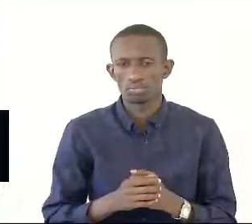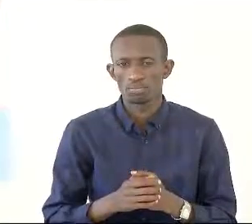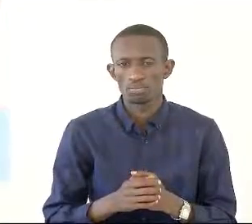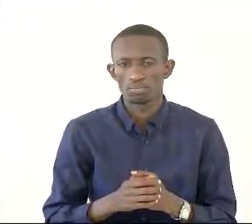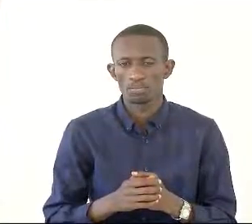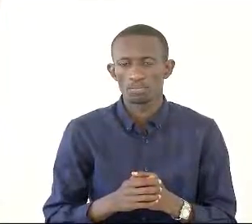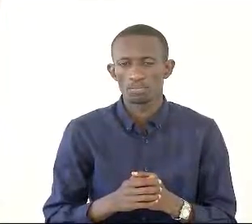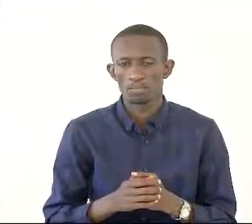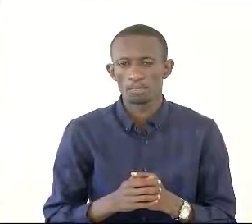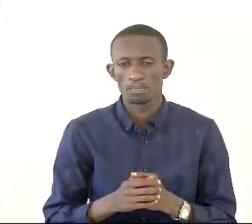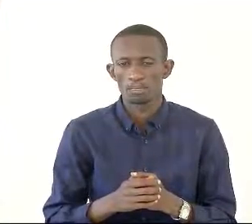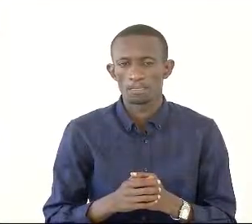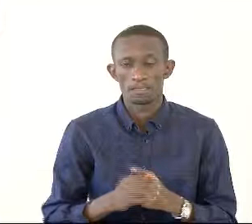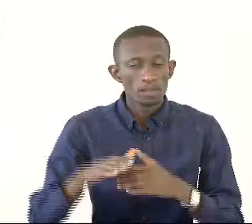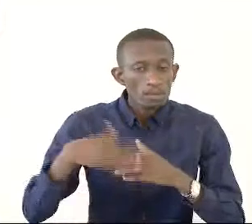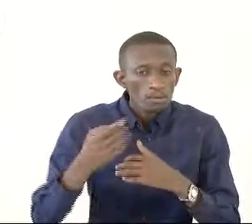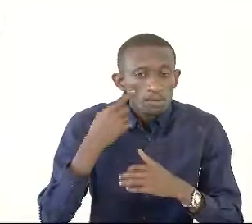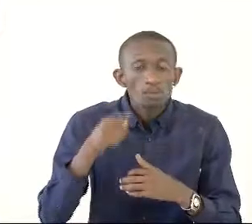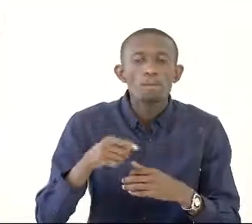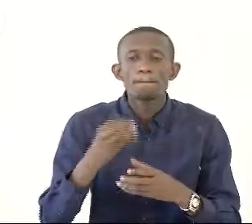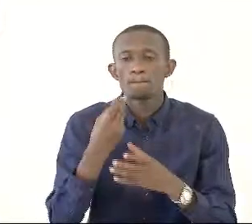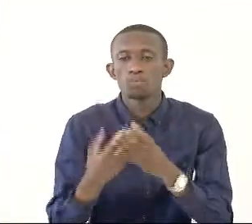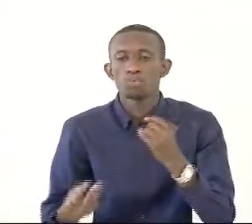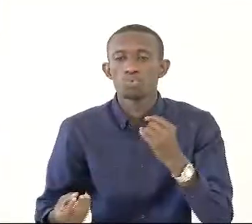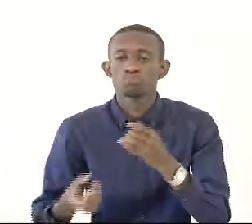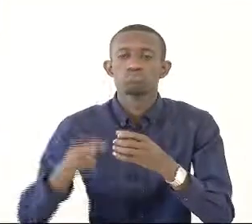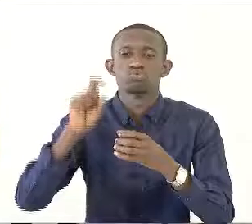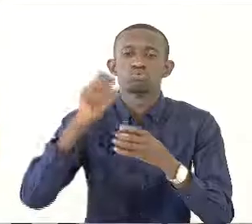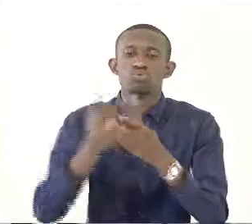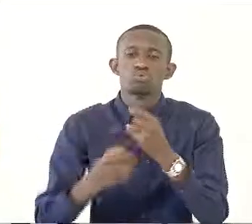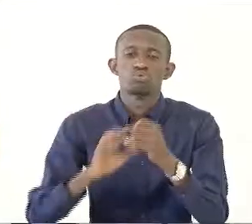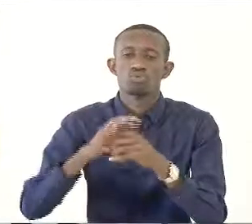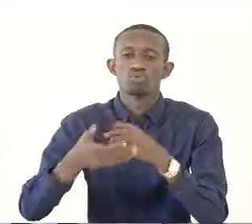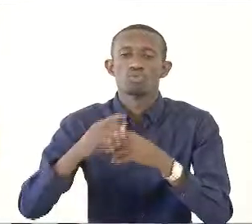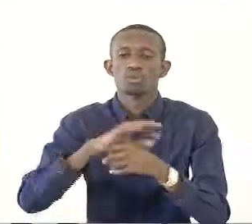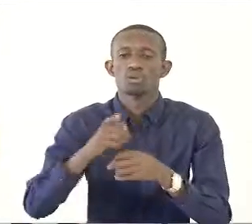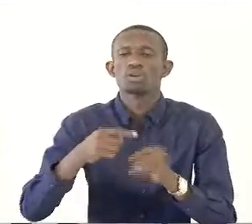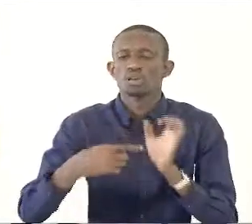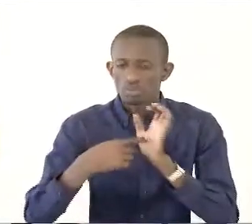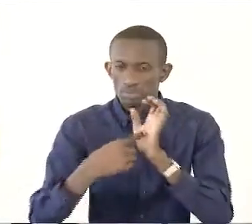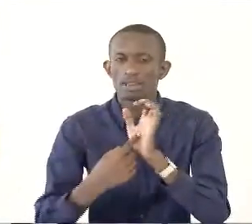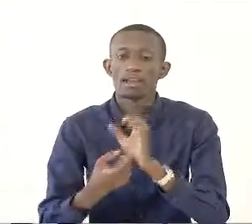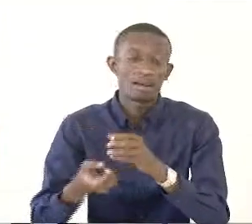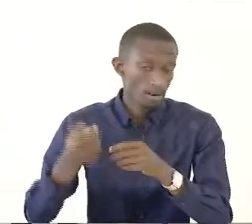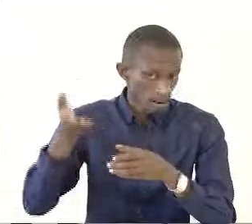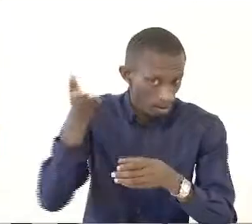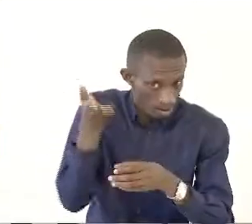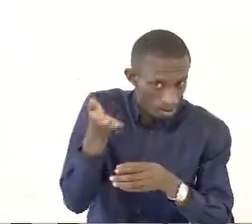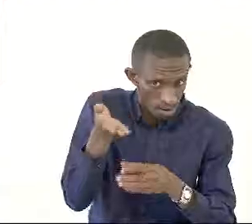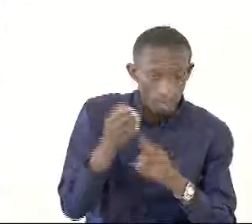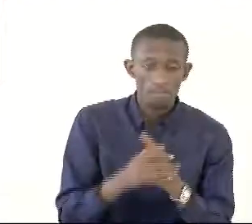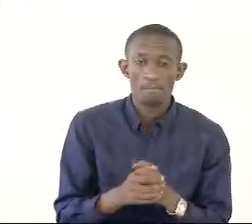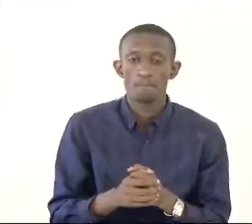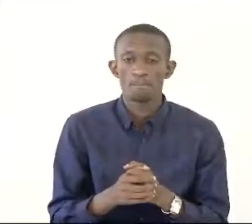anode there. And then this flow. This flow means it is the presence of the current, and that current